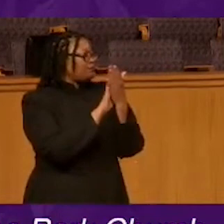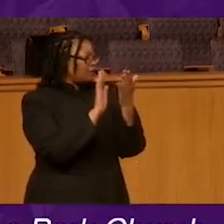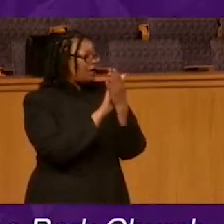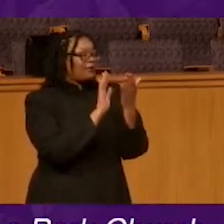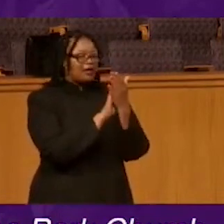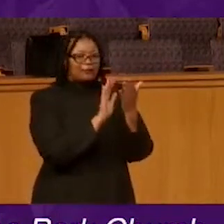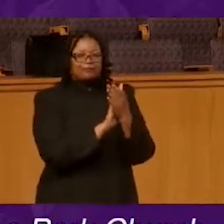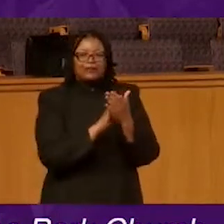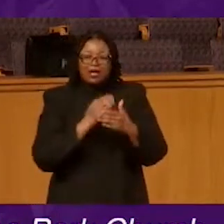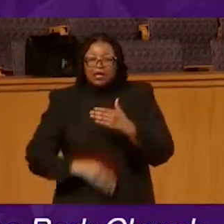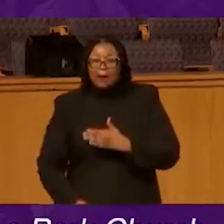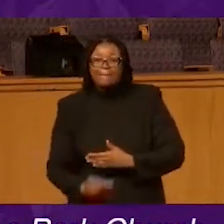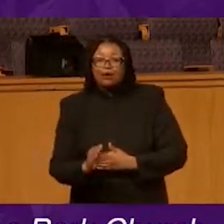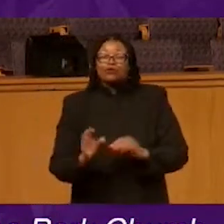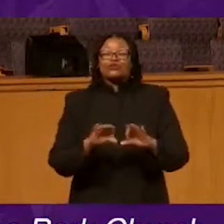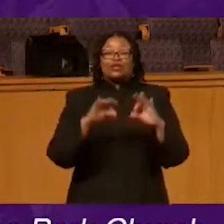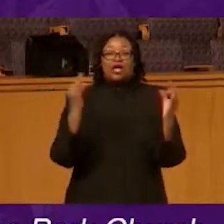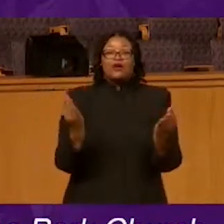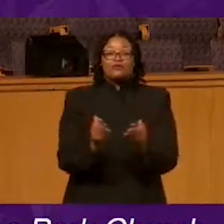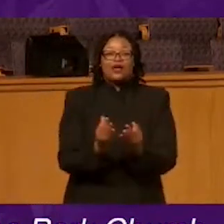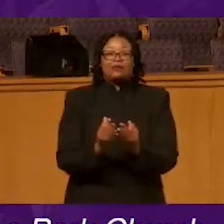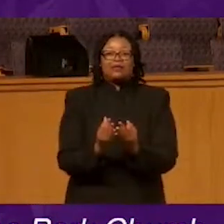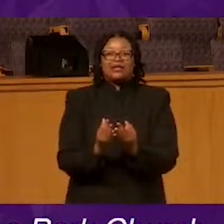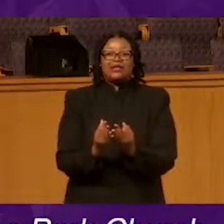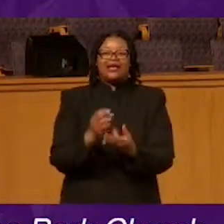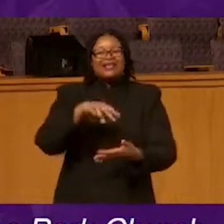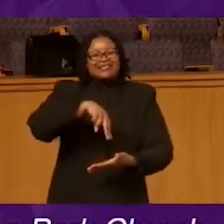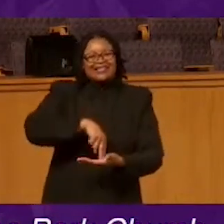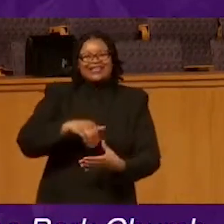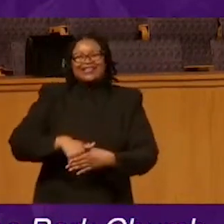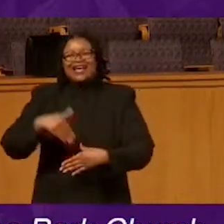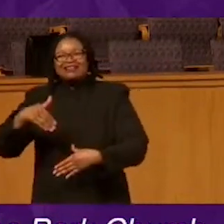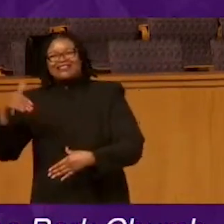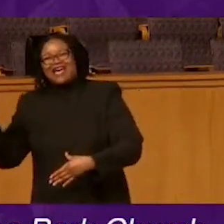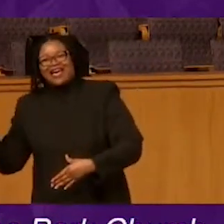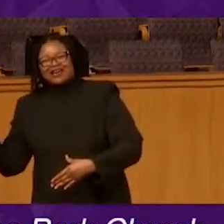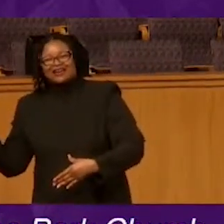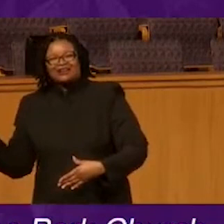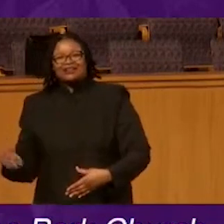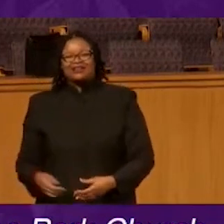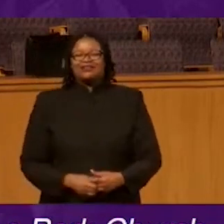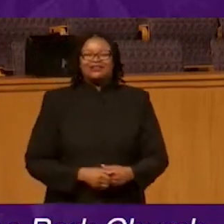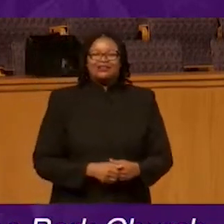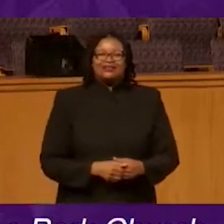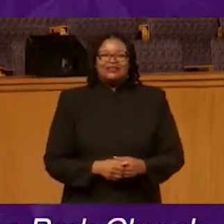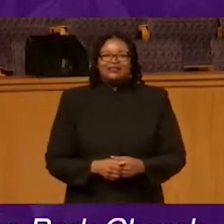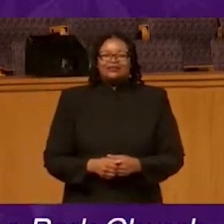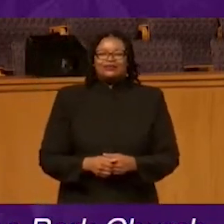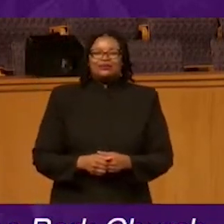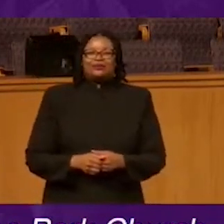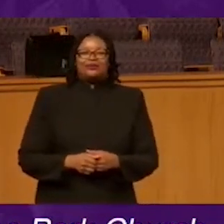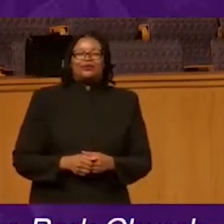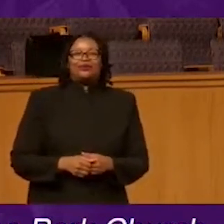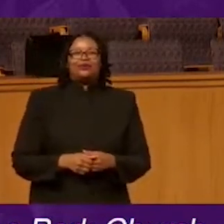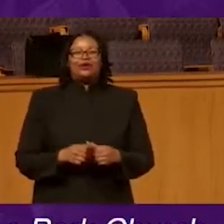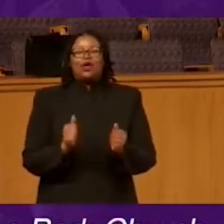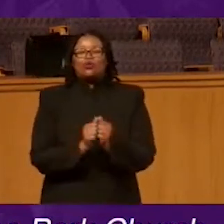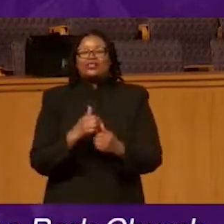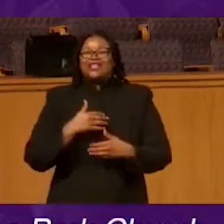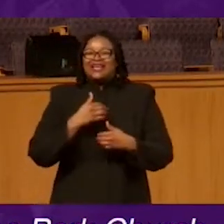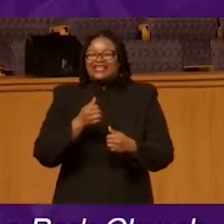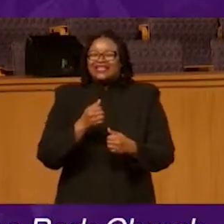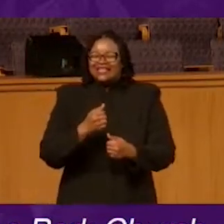with his birth family standing outside. With maligned interests,